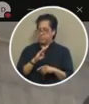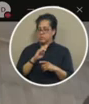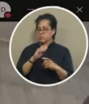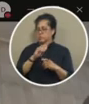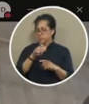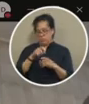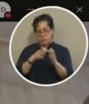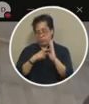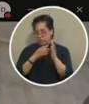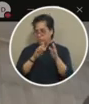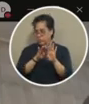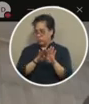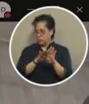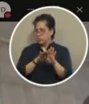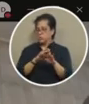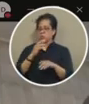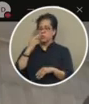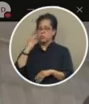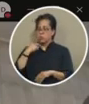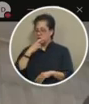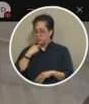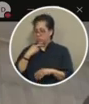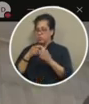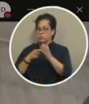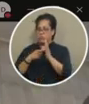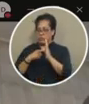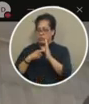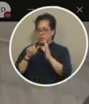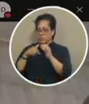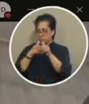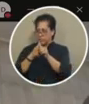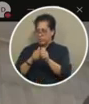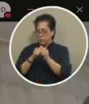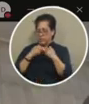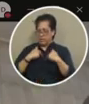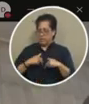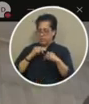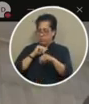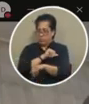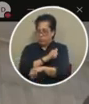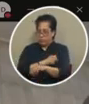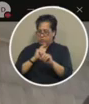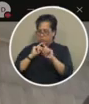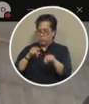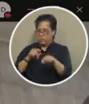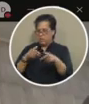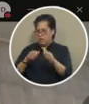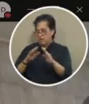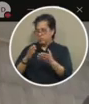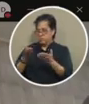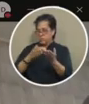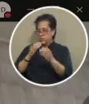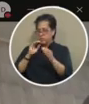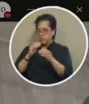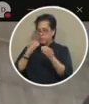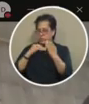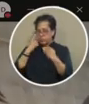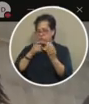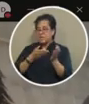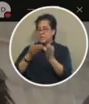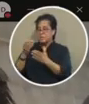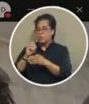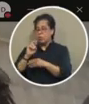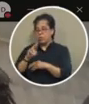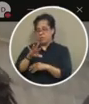close. Furthermore, restaurants are required to comply with the health authority orders that allow them to serve food for pickup or